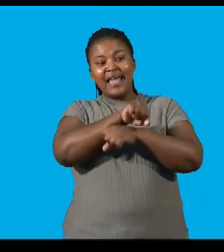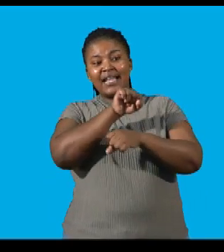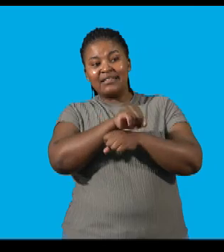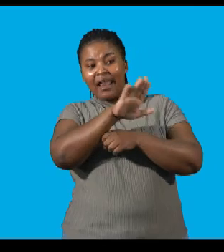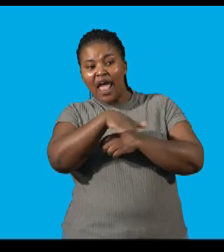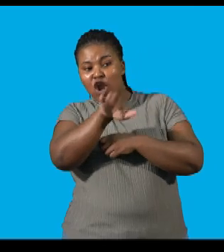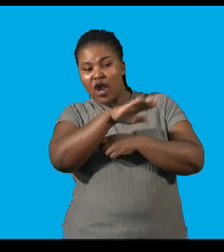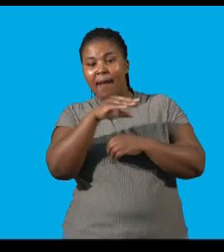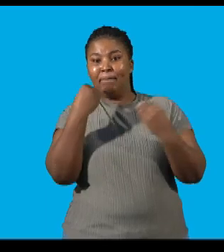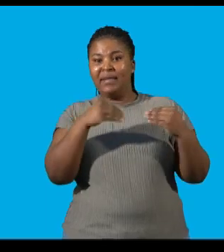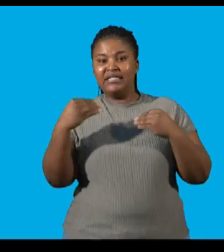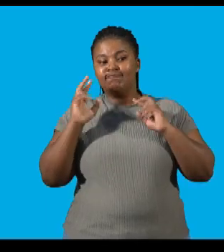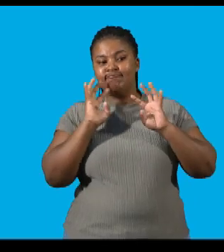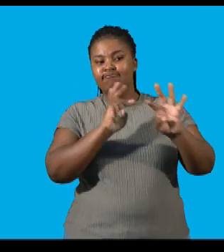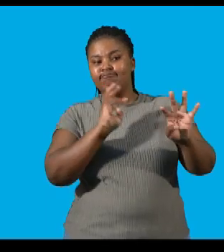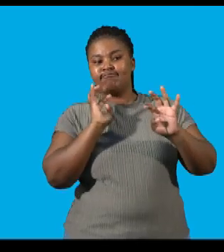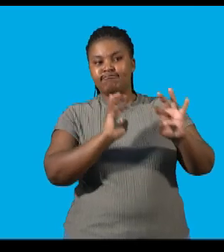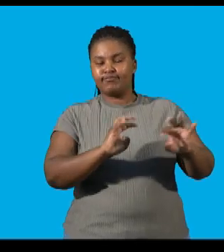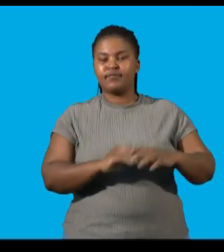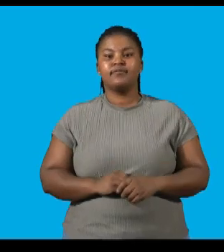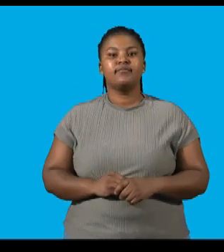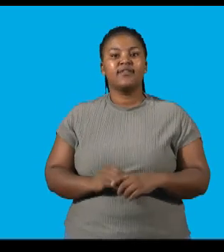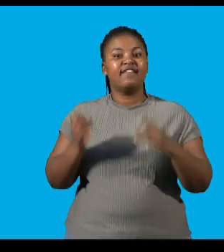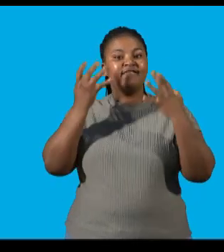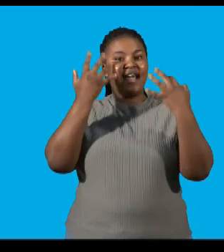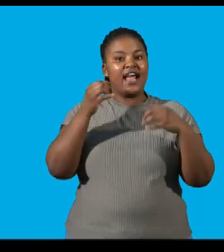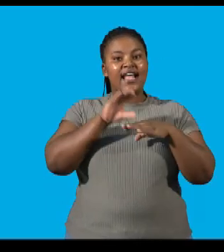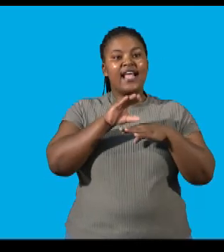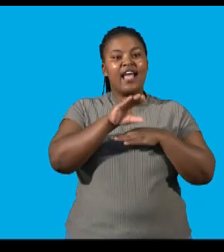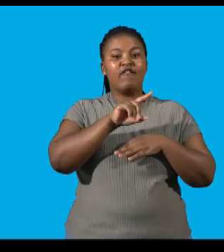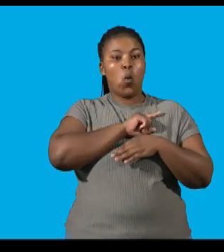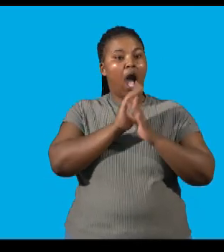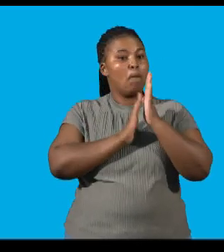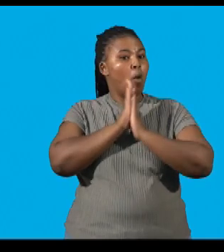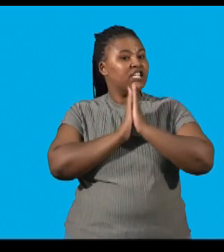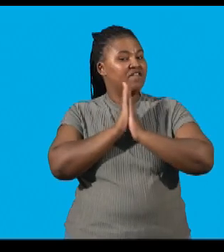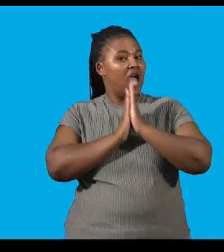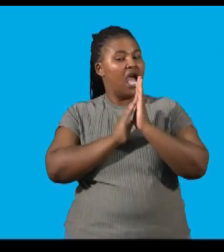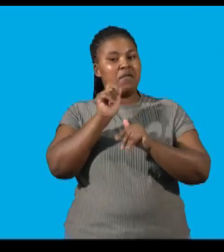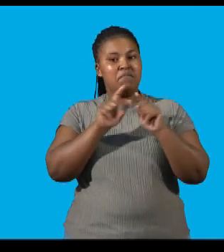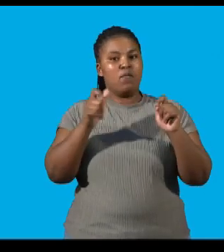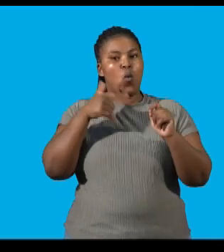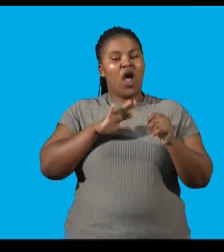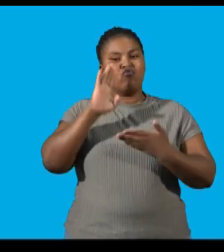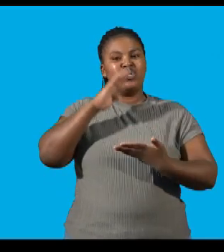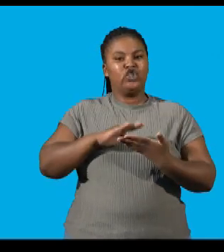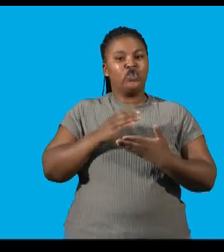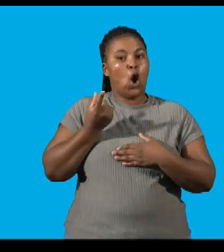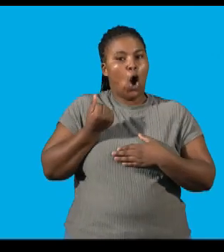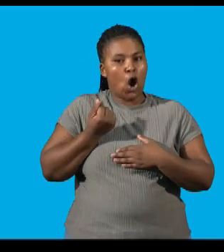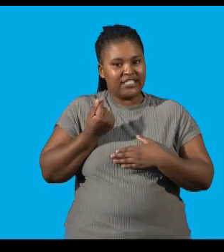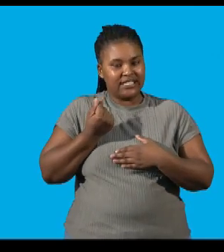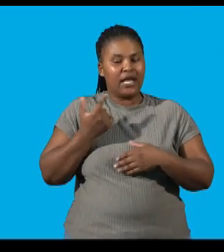neglected areas. Financial incentives are provided to motivate producers by reducing the cost